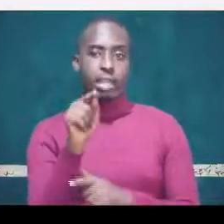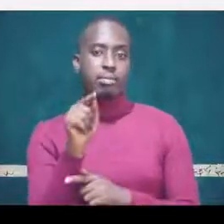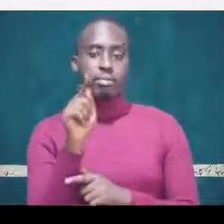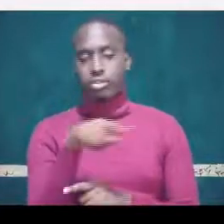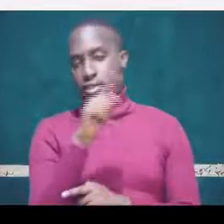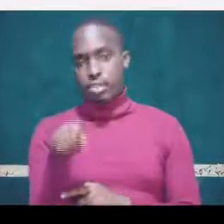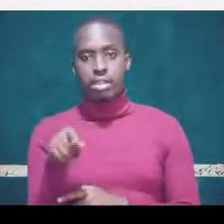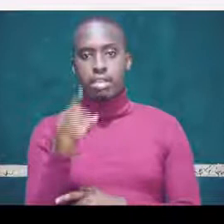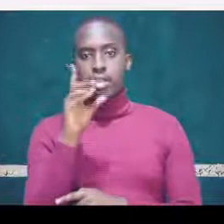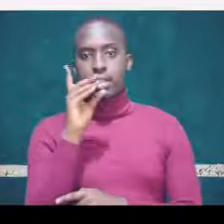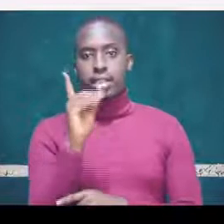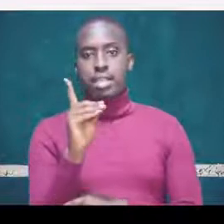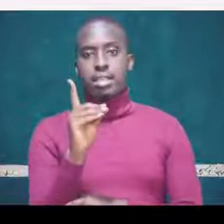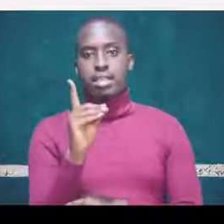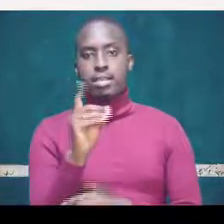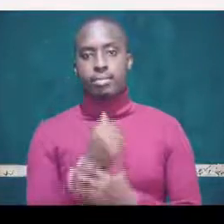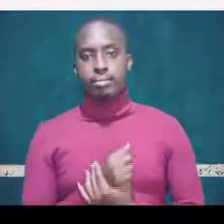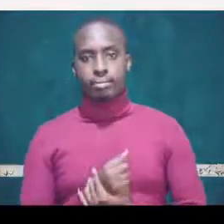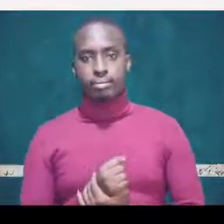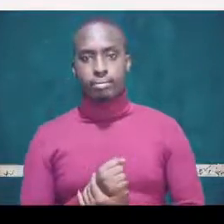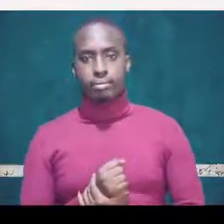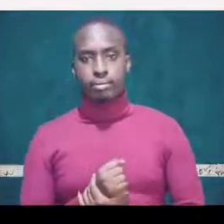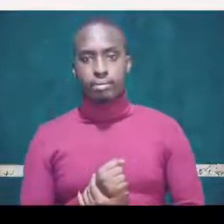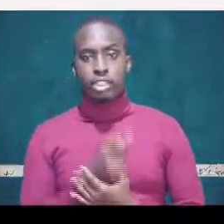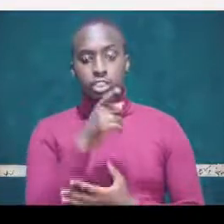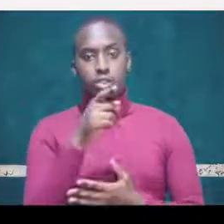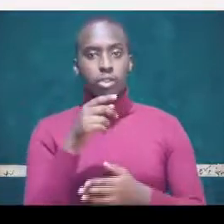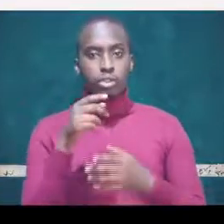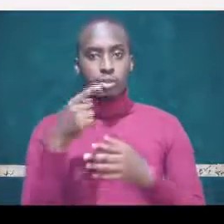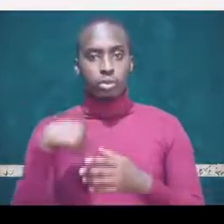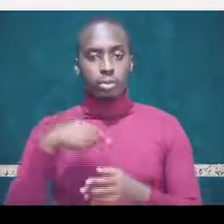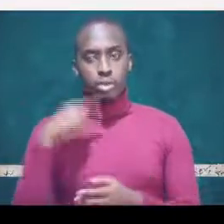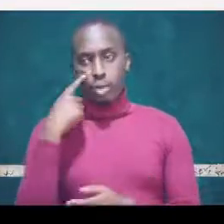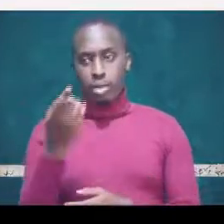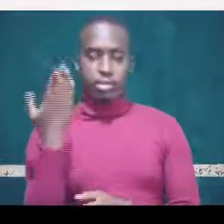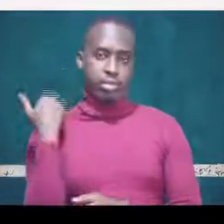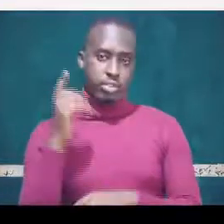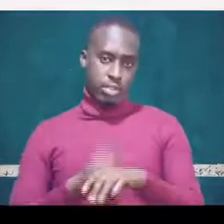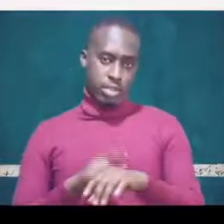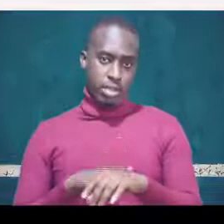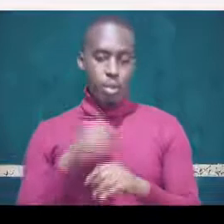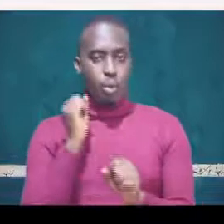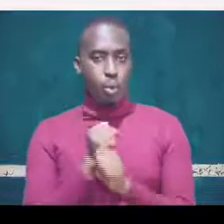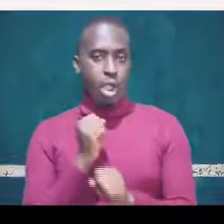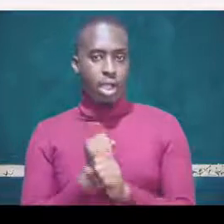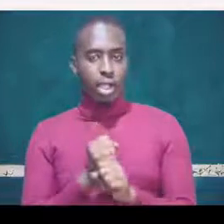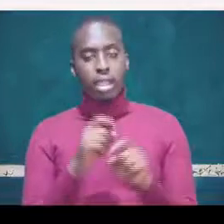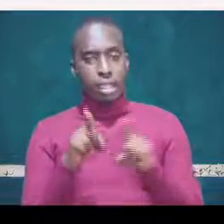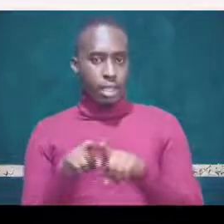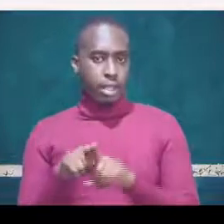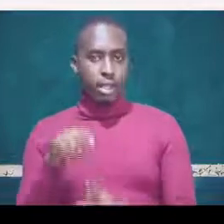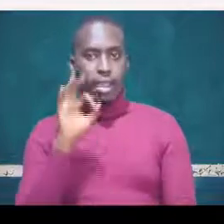what? Times distance. That is what we looked at last time. Work done is equal to